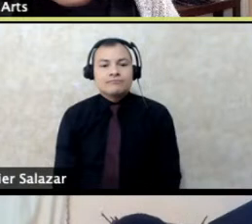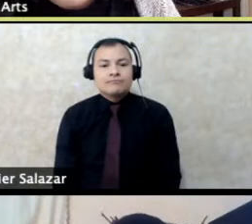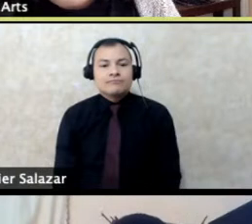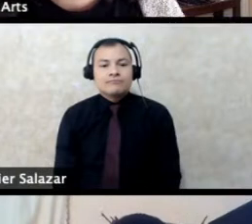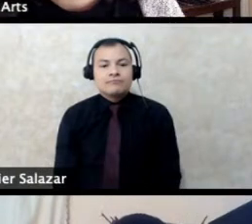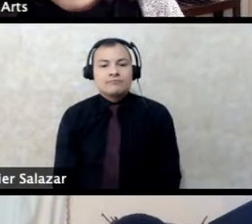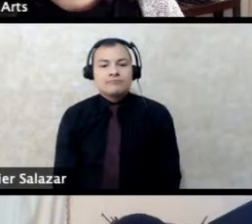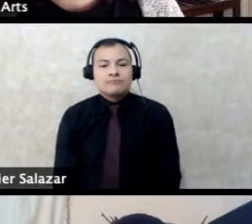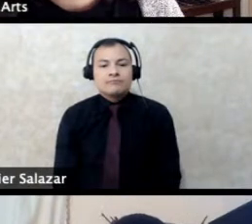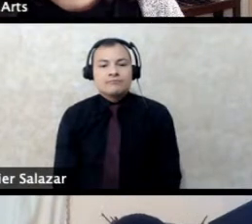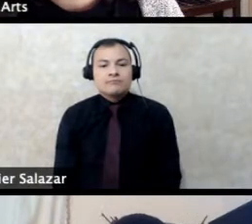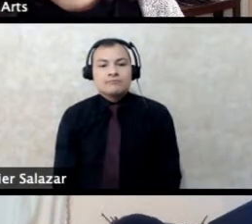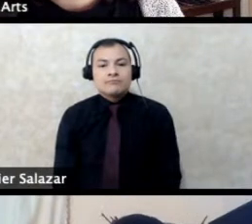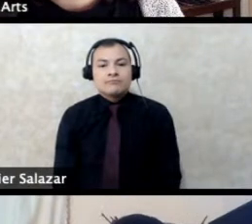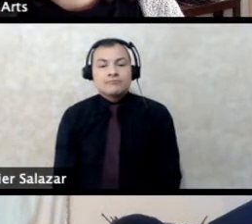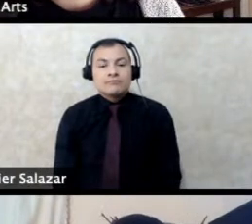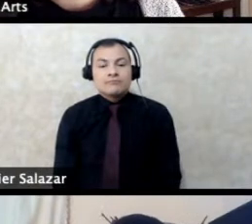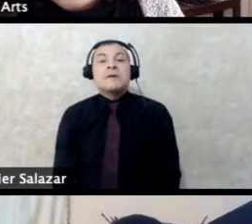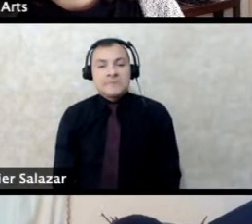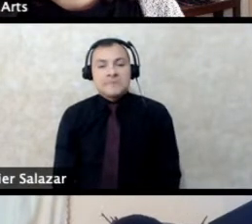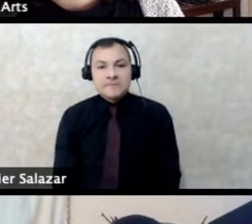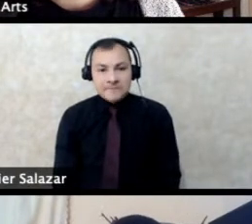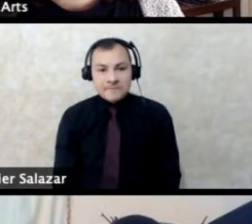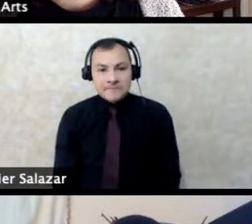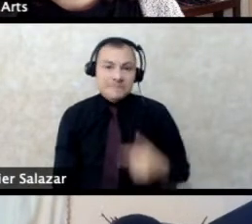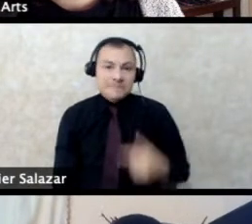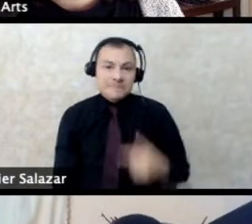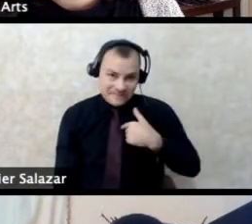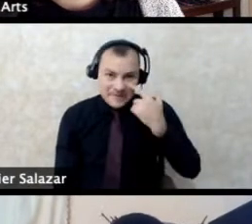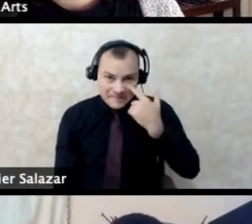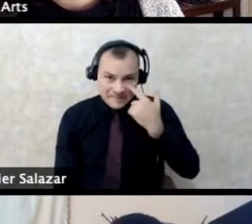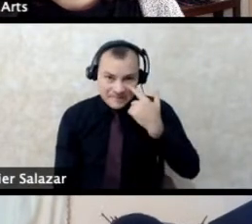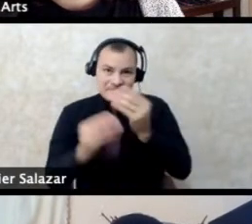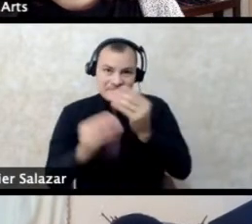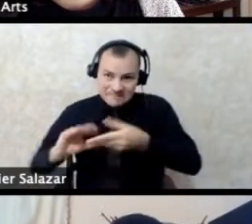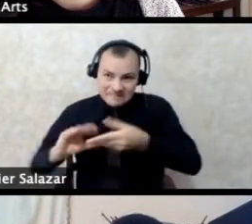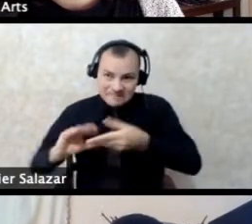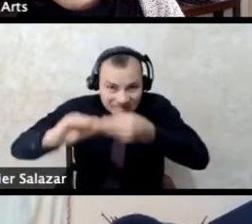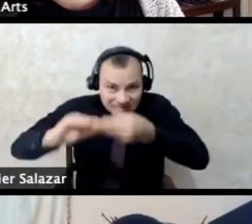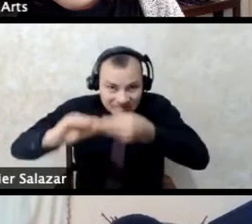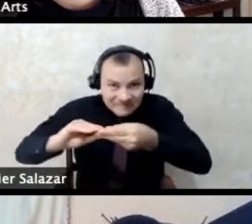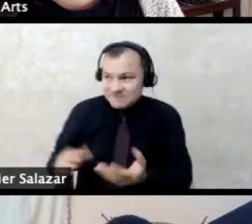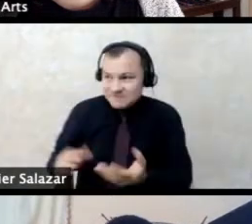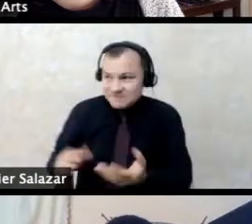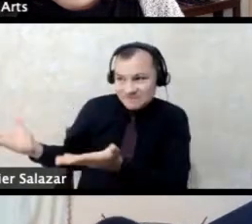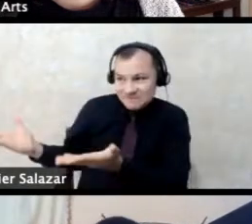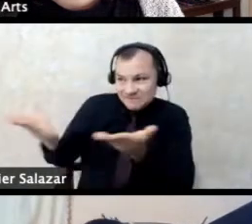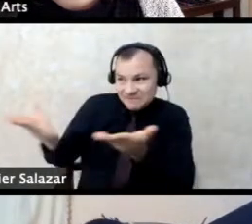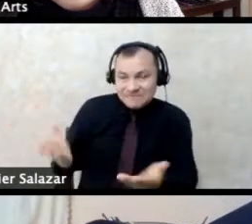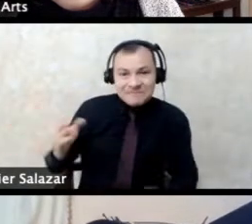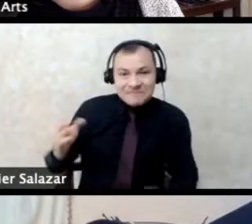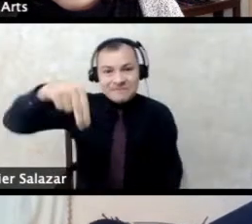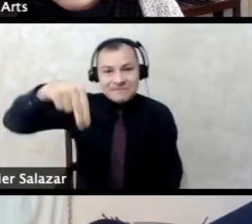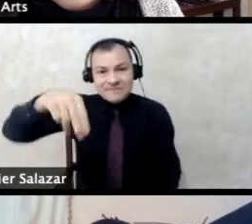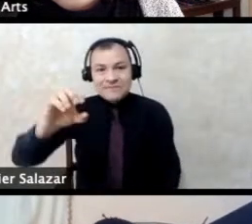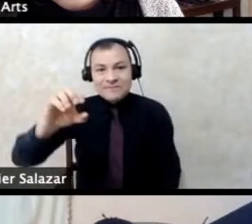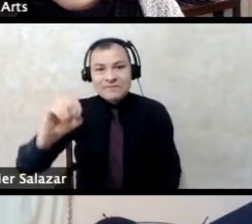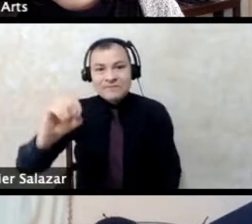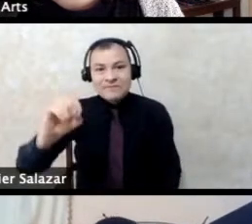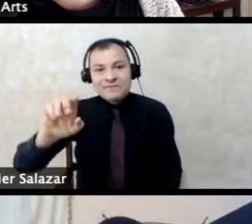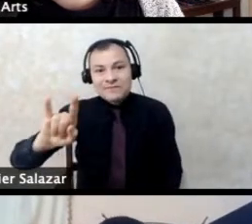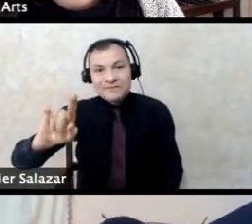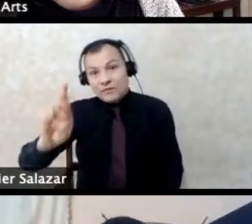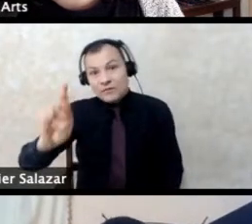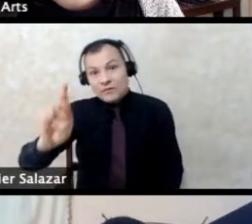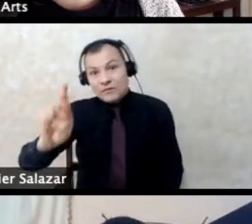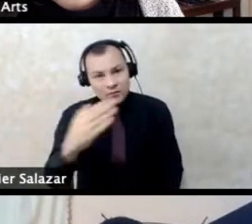Quiero presentarlos y darles la bienvenida a Nur and Tarek, y para que nos compartan un poco más a fondo su actividad y lo